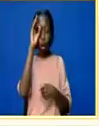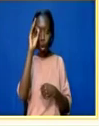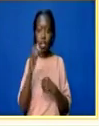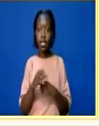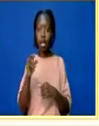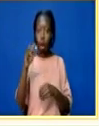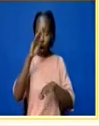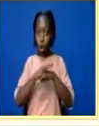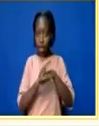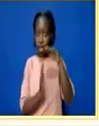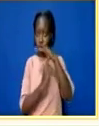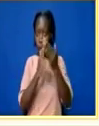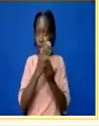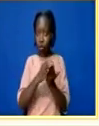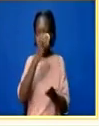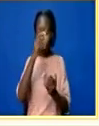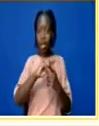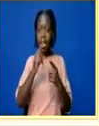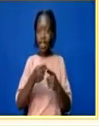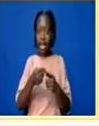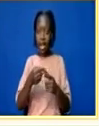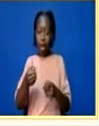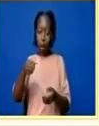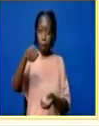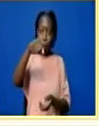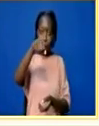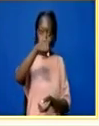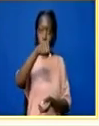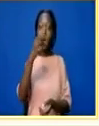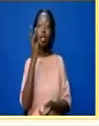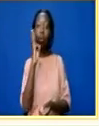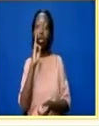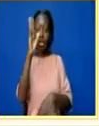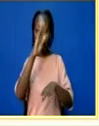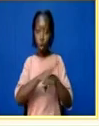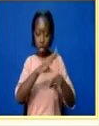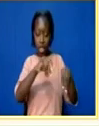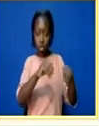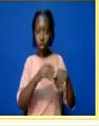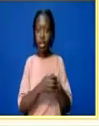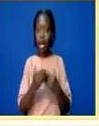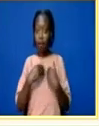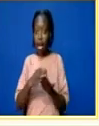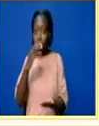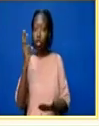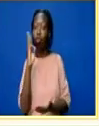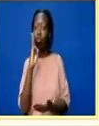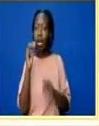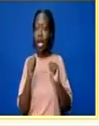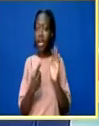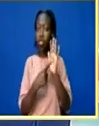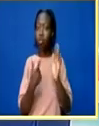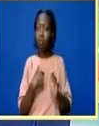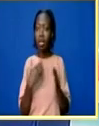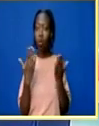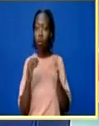water on the soil, mm-hmm, and observe what happens. Okay. Yes. So I have a bottle of water. Mm-hmm. Can you show me where to make